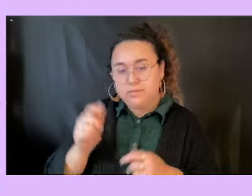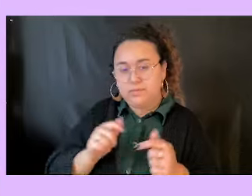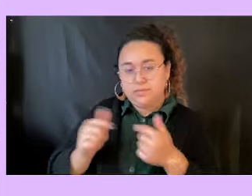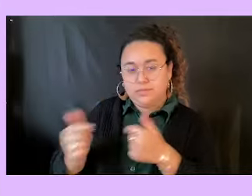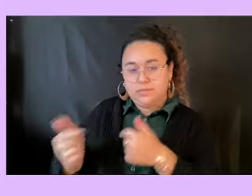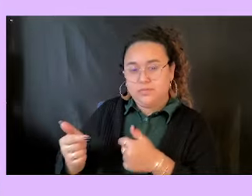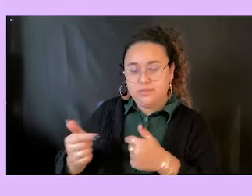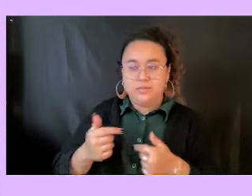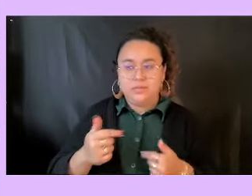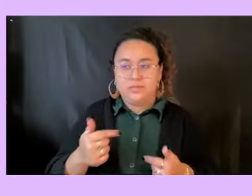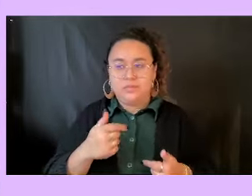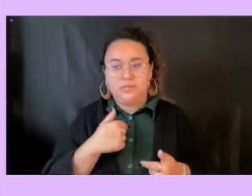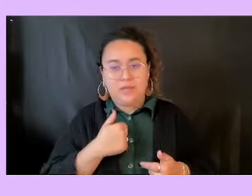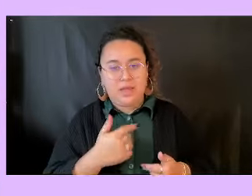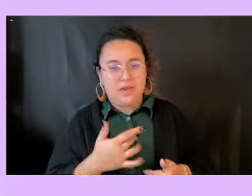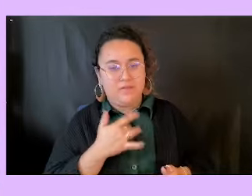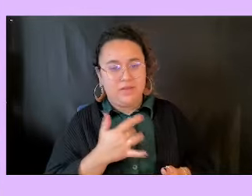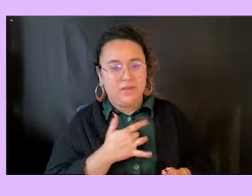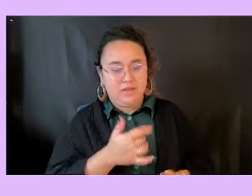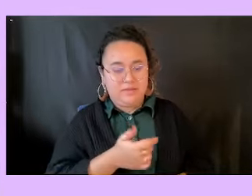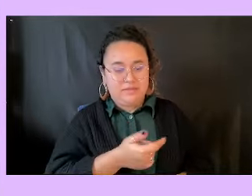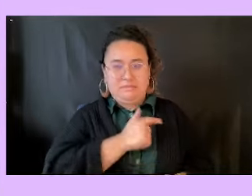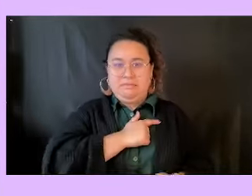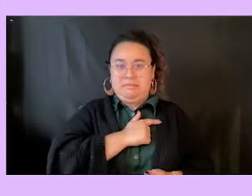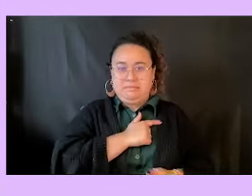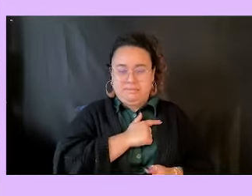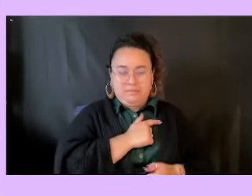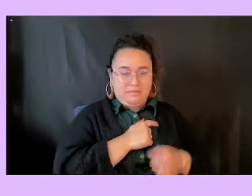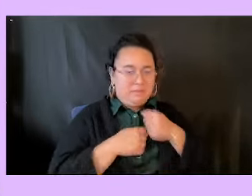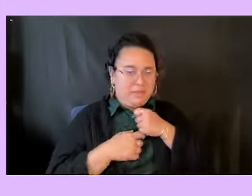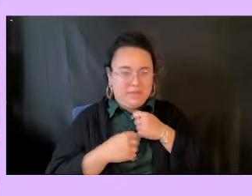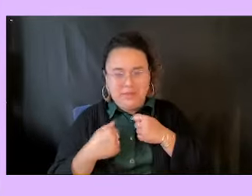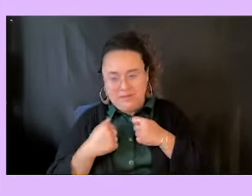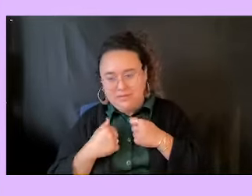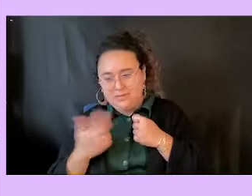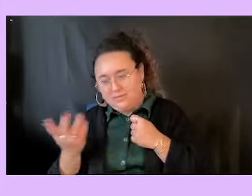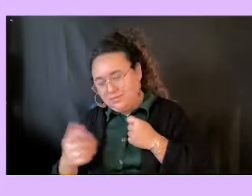Okay. I had a feeling the mic was going to come over here.